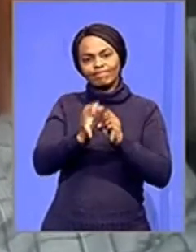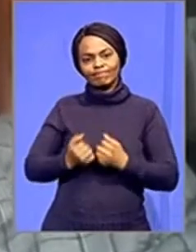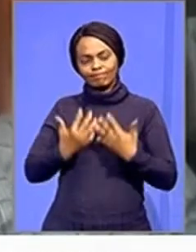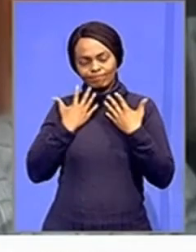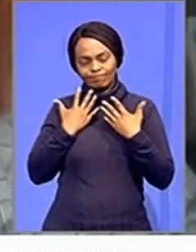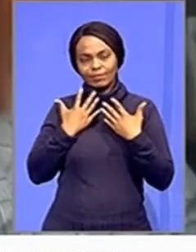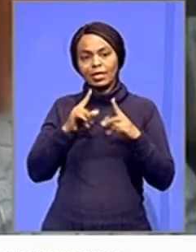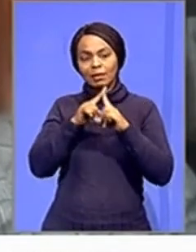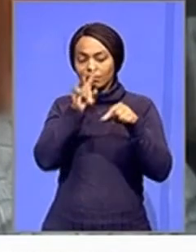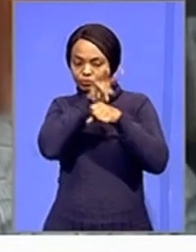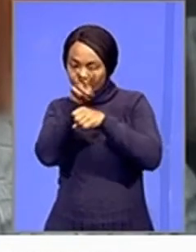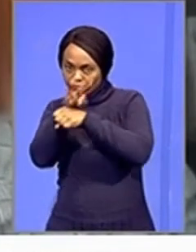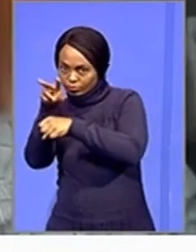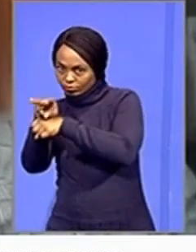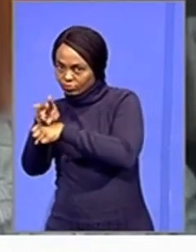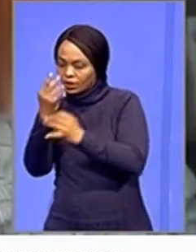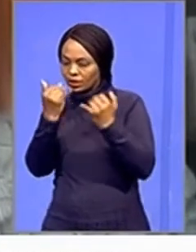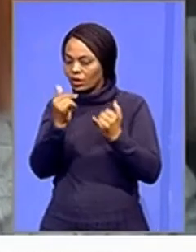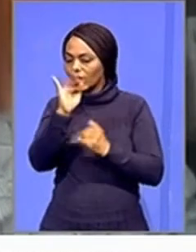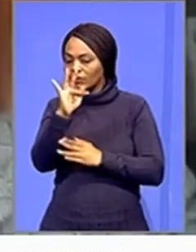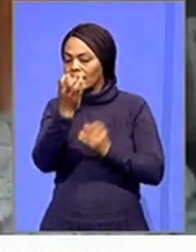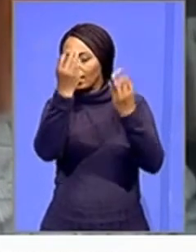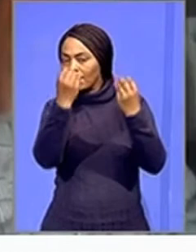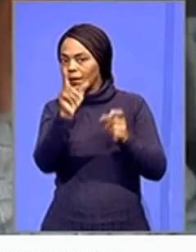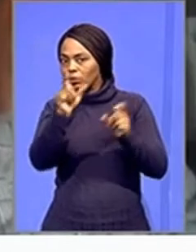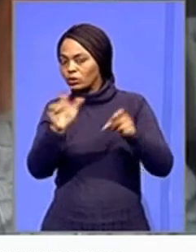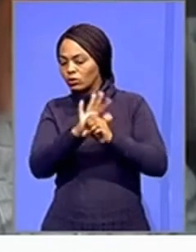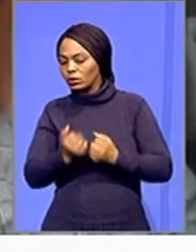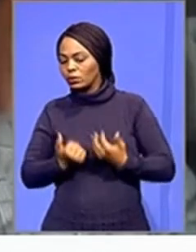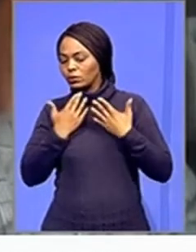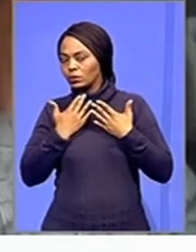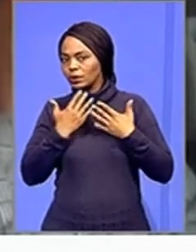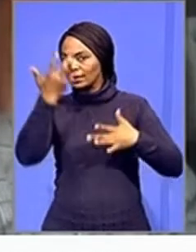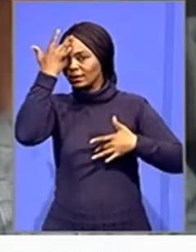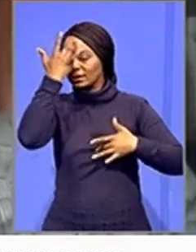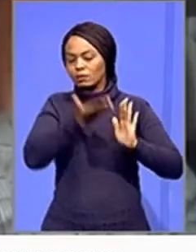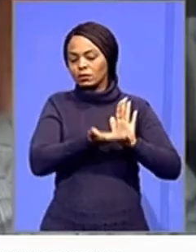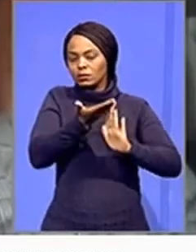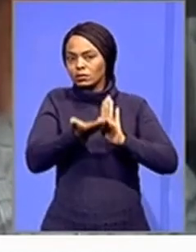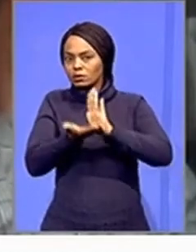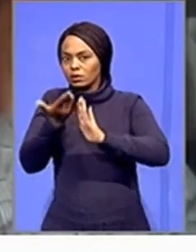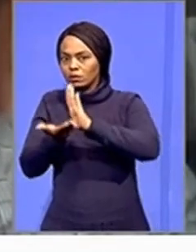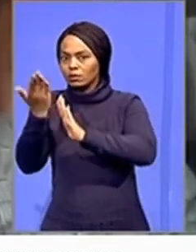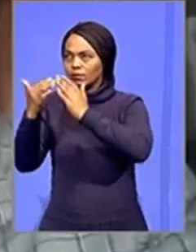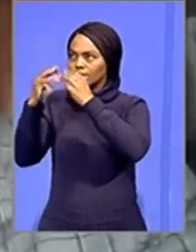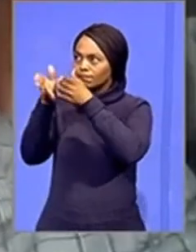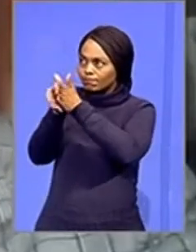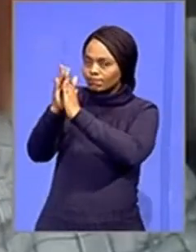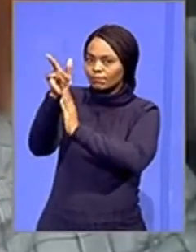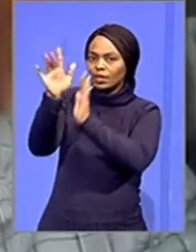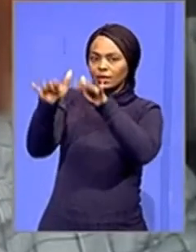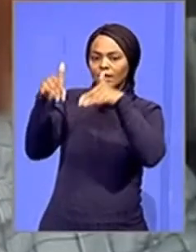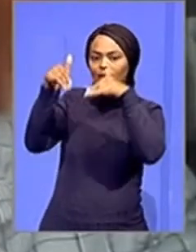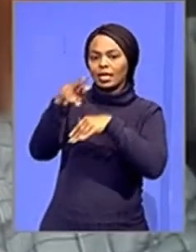situation so that if the numbers continue to rise we can introduce the necessary, we can ask NCCC and cabinet to